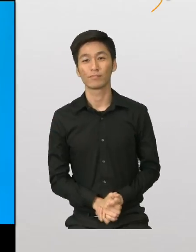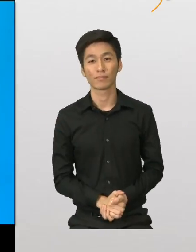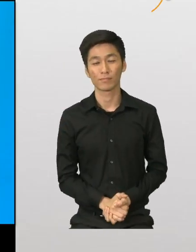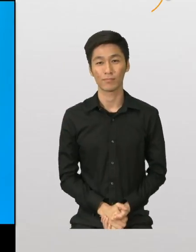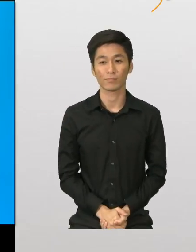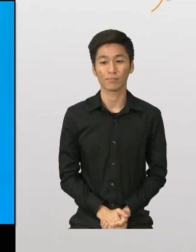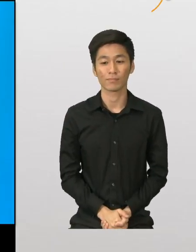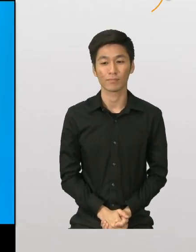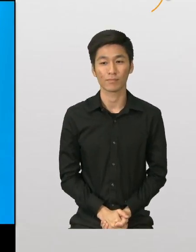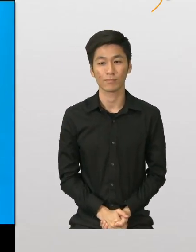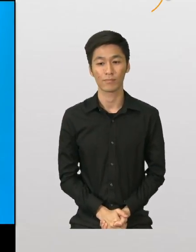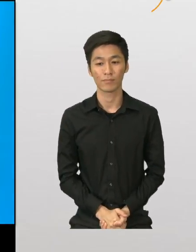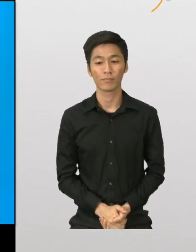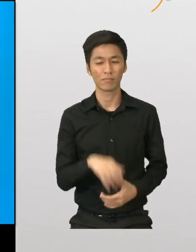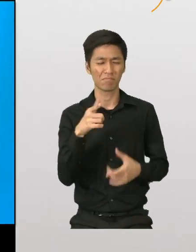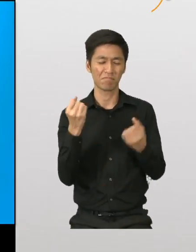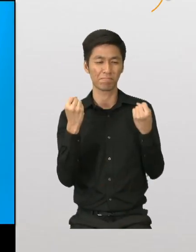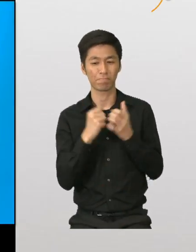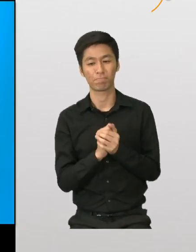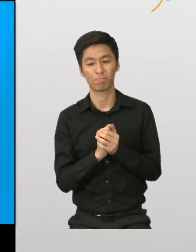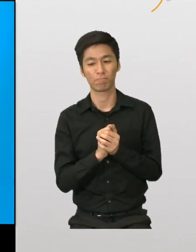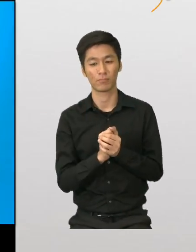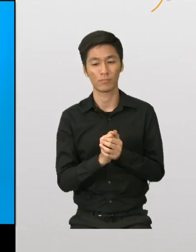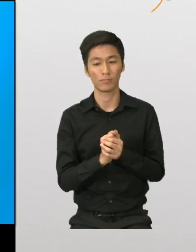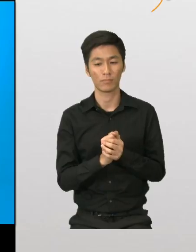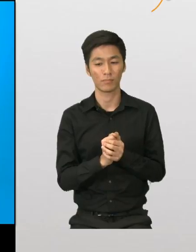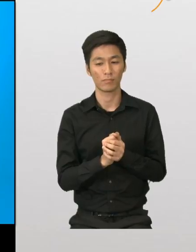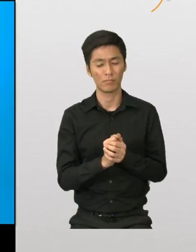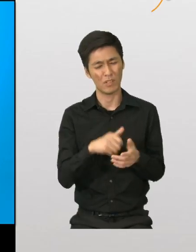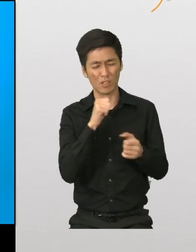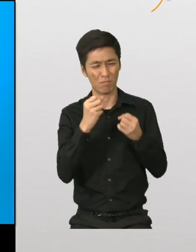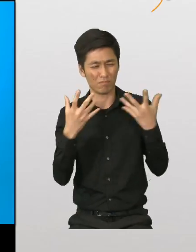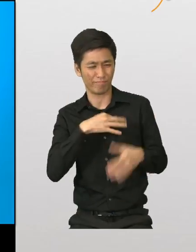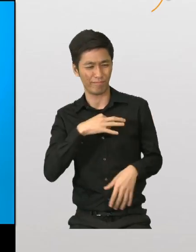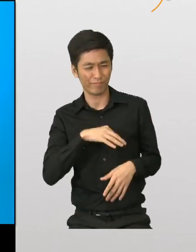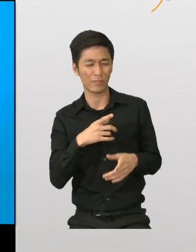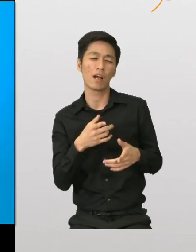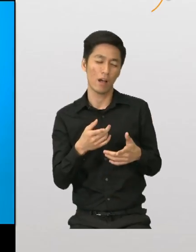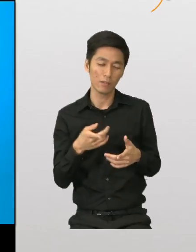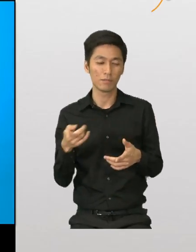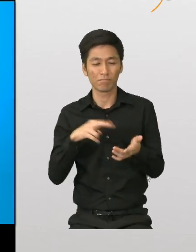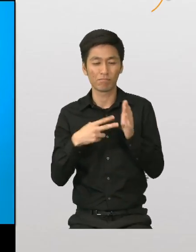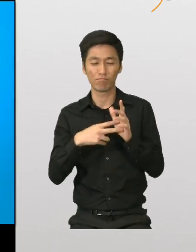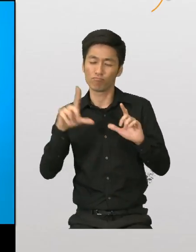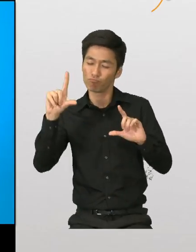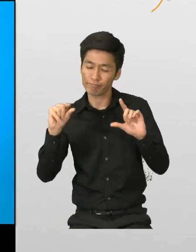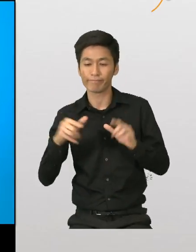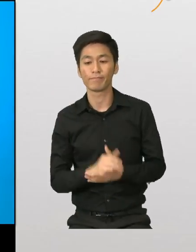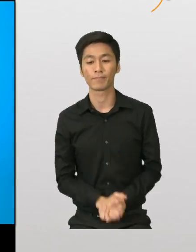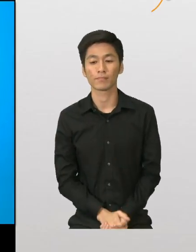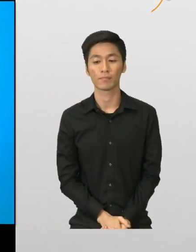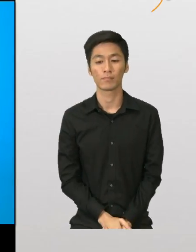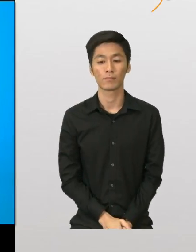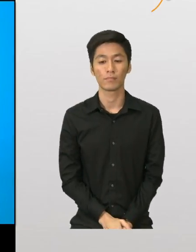there's community merit in it, but there's not so much financial upside. So it's less generous financially, and therefore